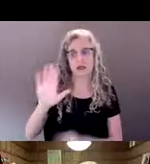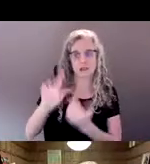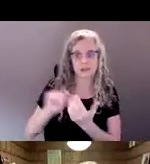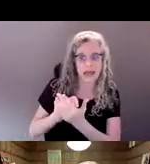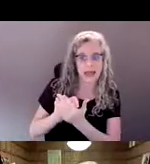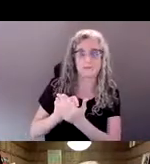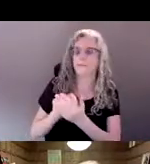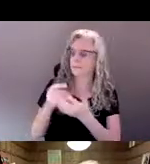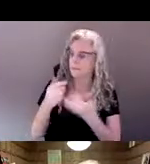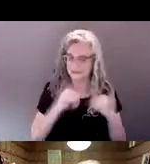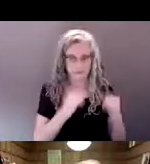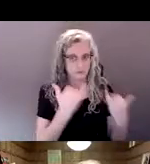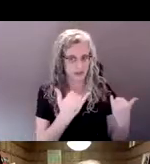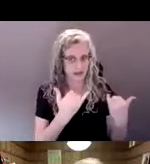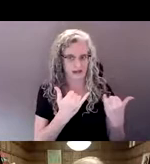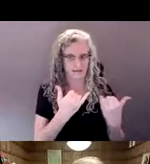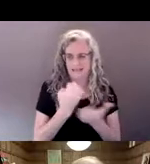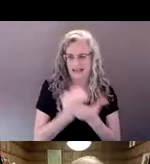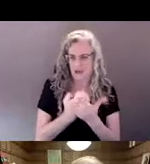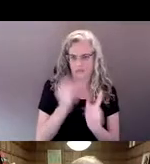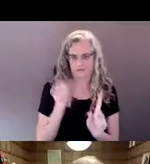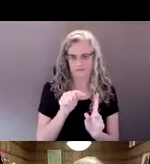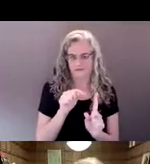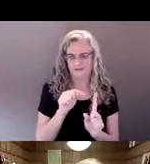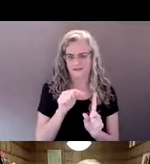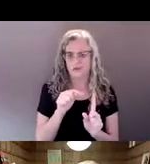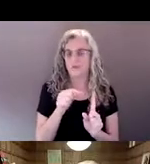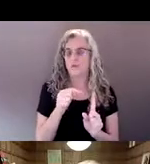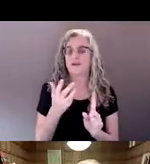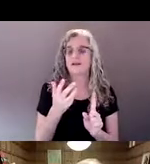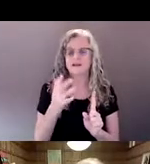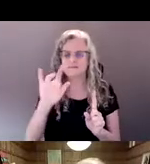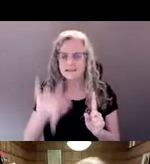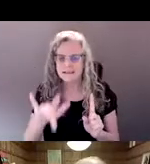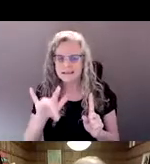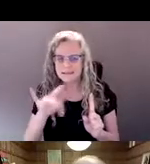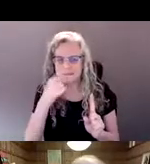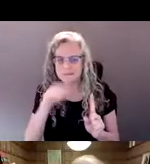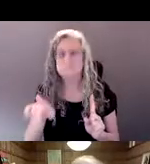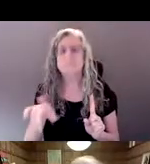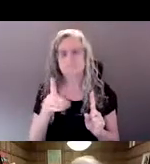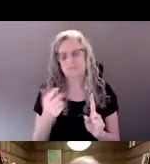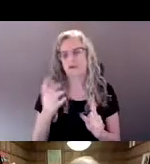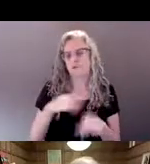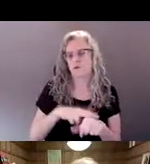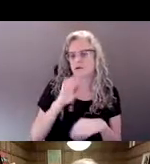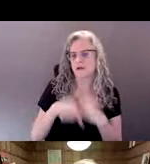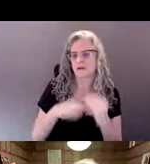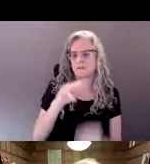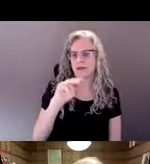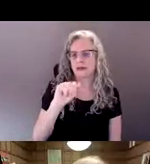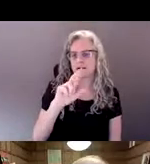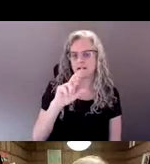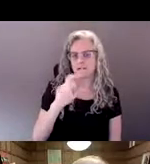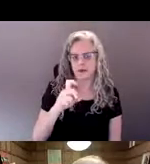in ours. And I'm alluding, of course, if I could have the next slide, to Karl Marx on